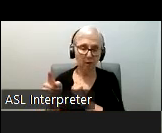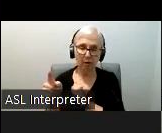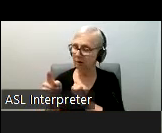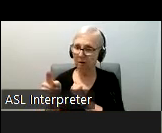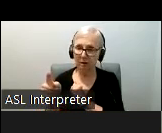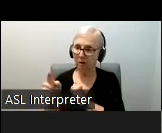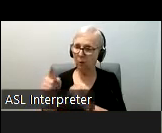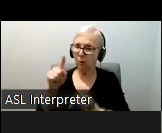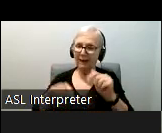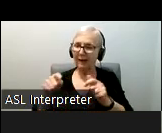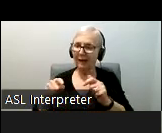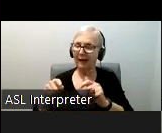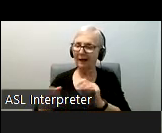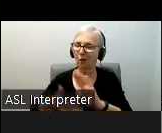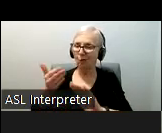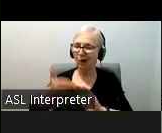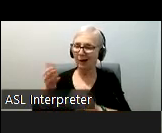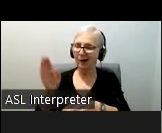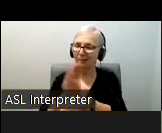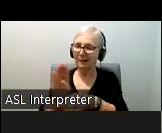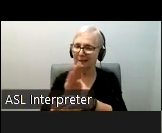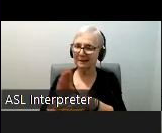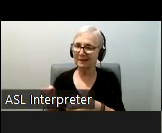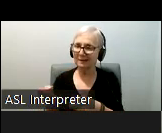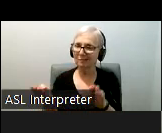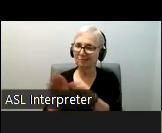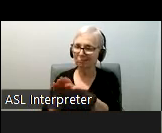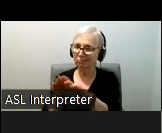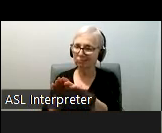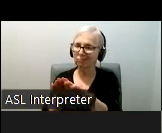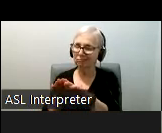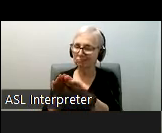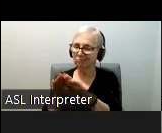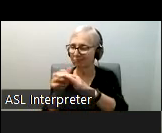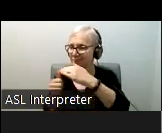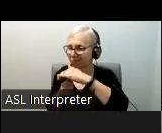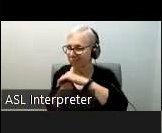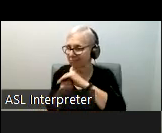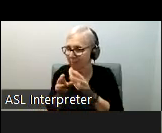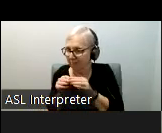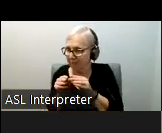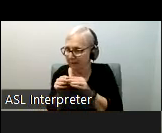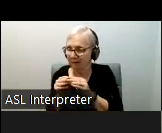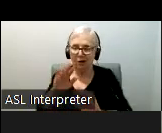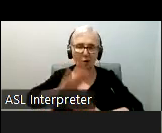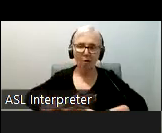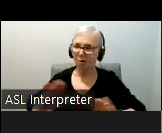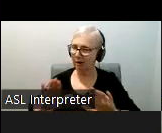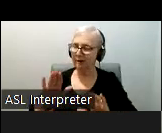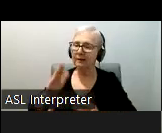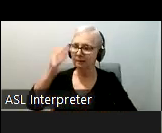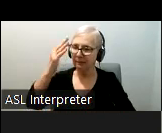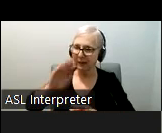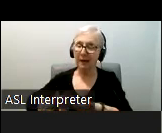conduct business, behind closed doors. It's got to be in the front. And I know there's been a lot of